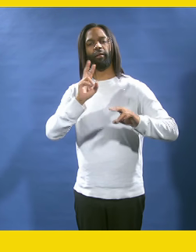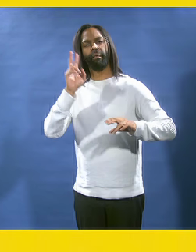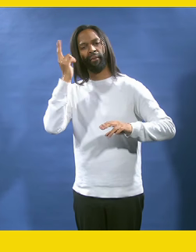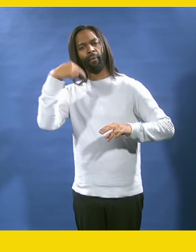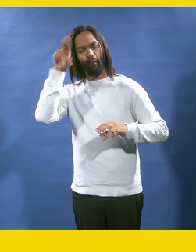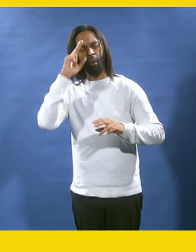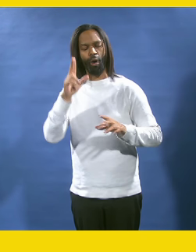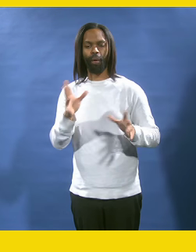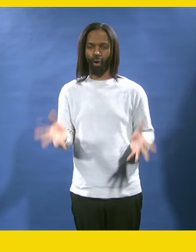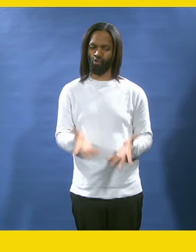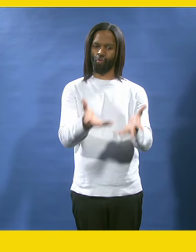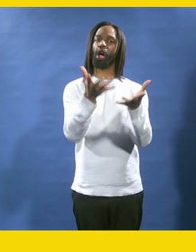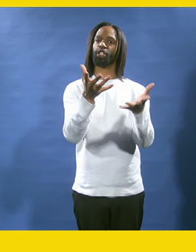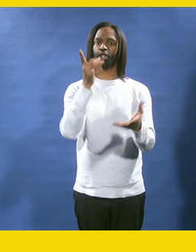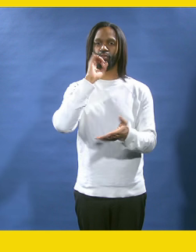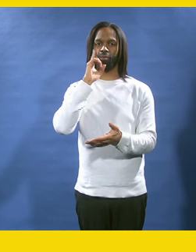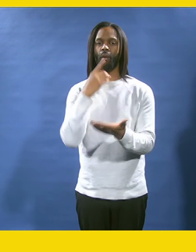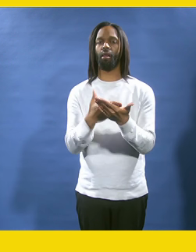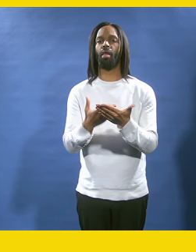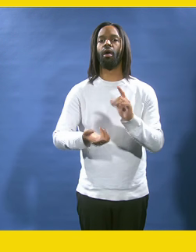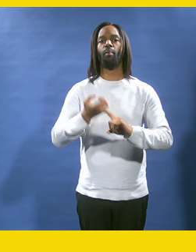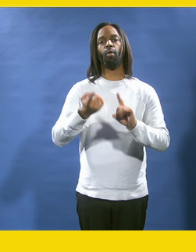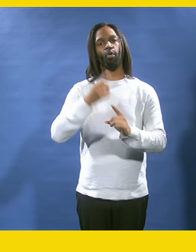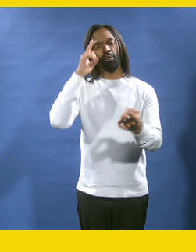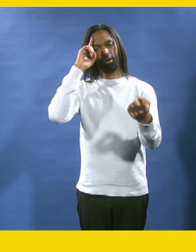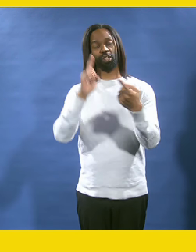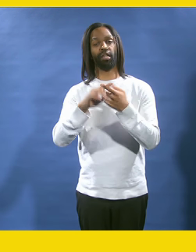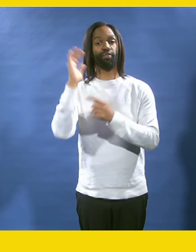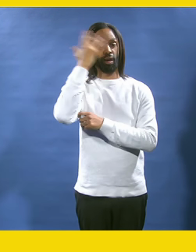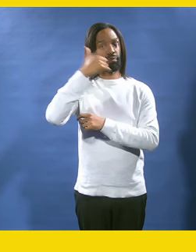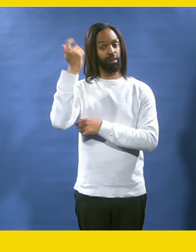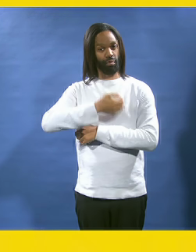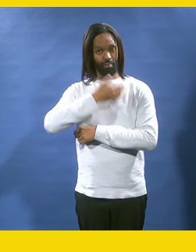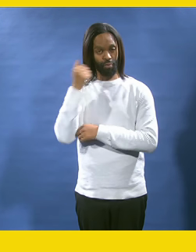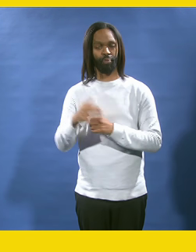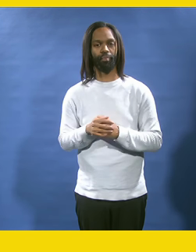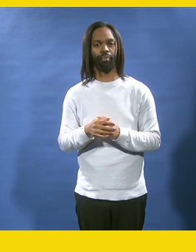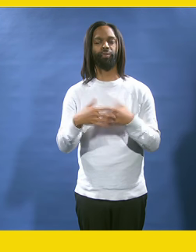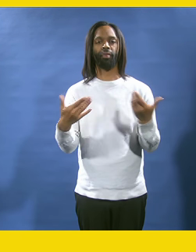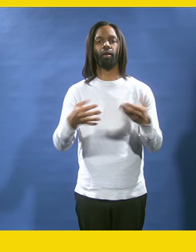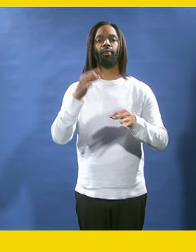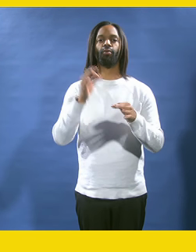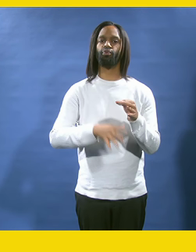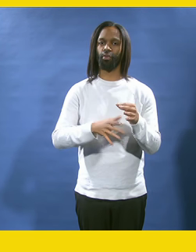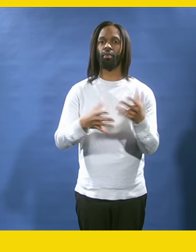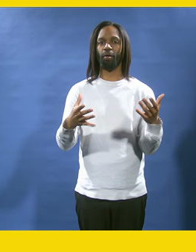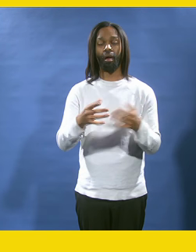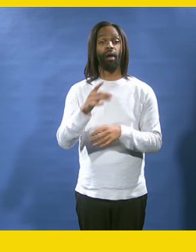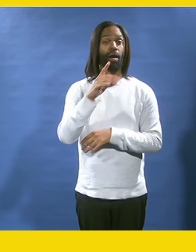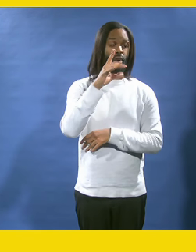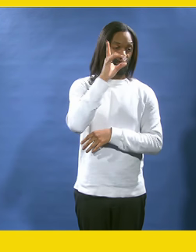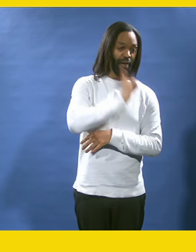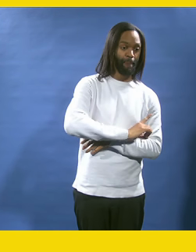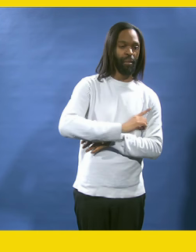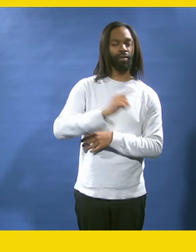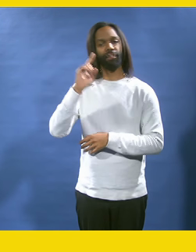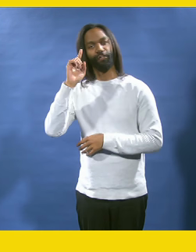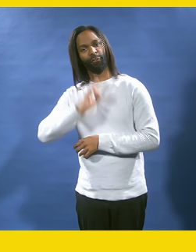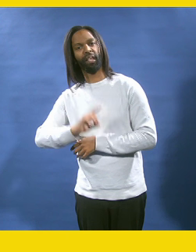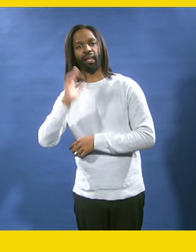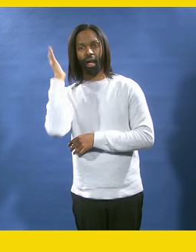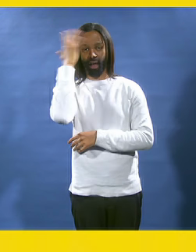future. In conclusion, Afghan women and girls are enduring